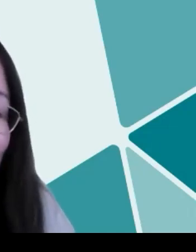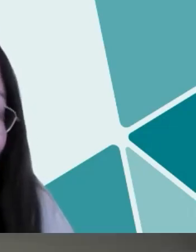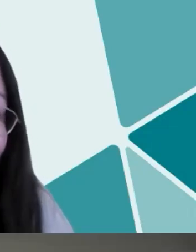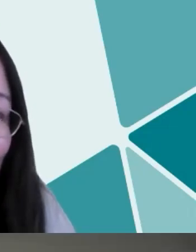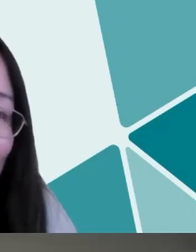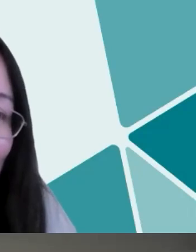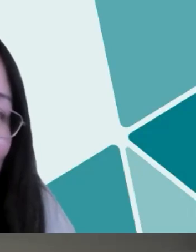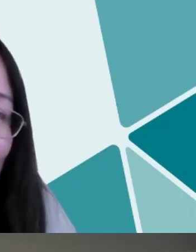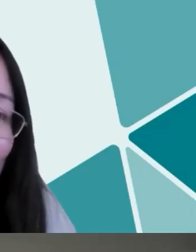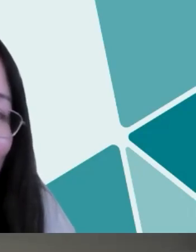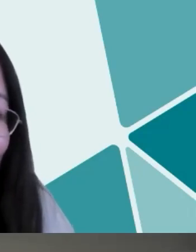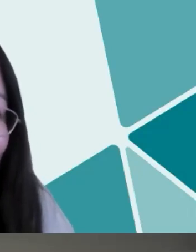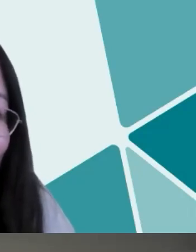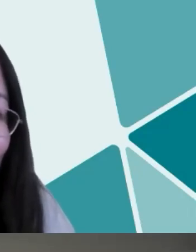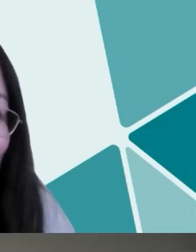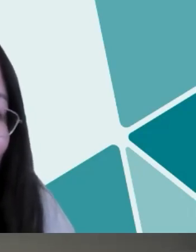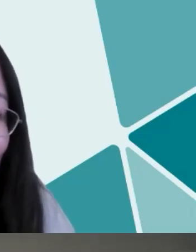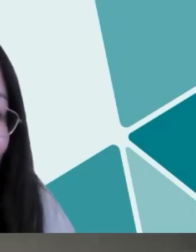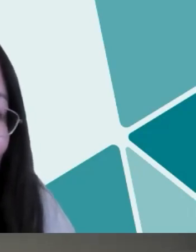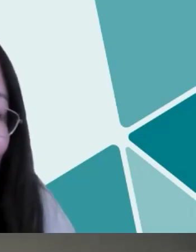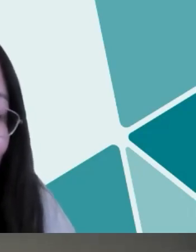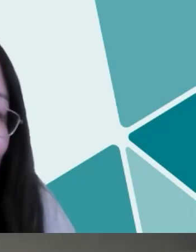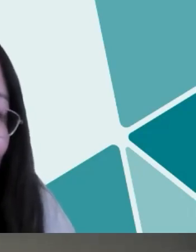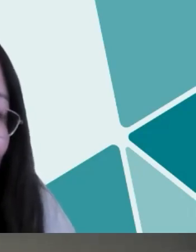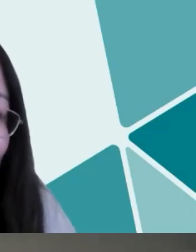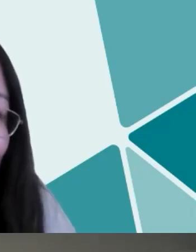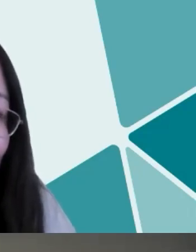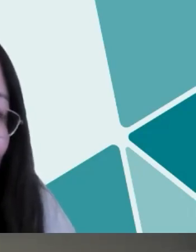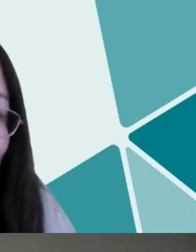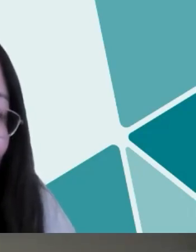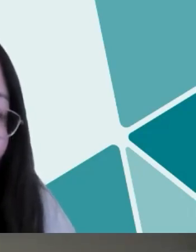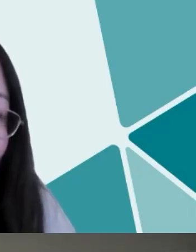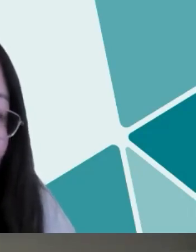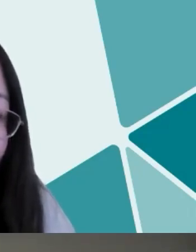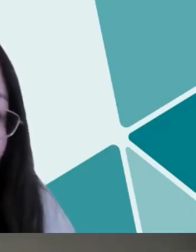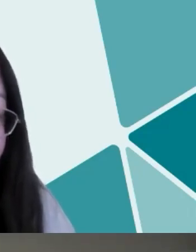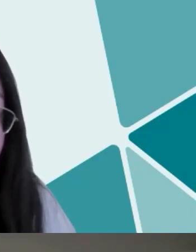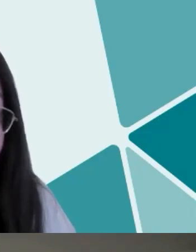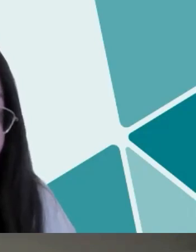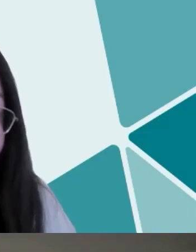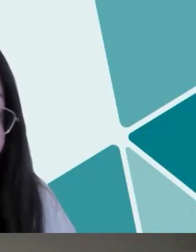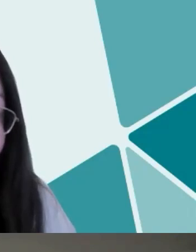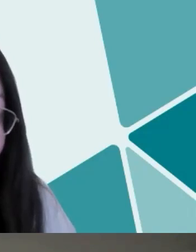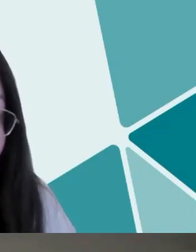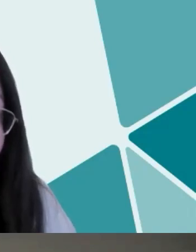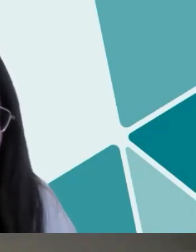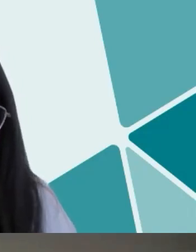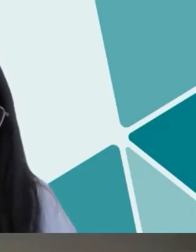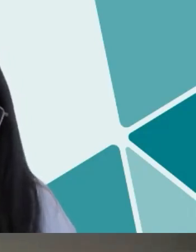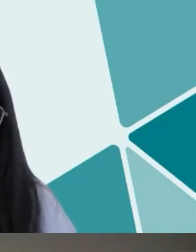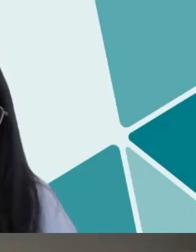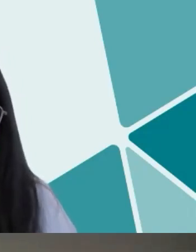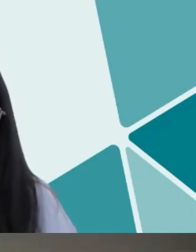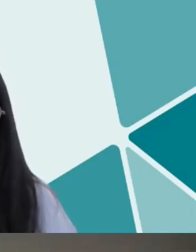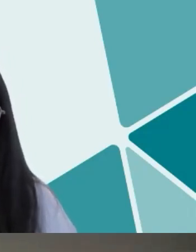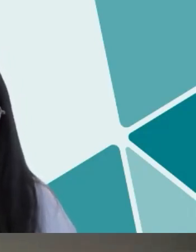that. We're happy for you about that. And I'll ask if members of the committee have any questions since we have time. Barbara,